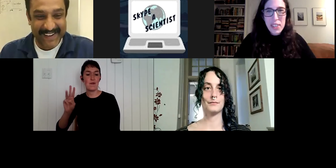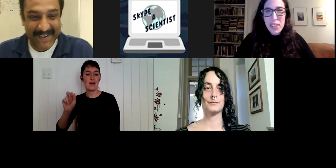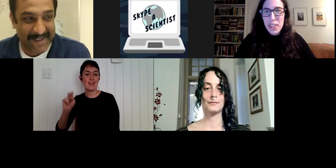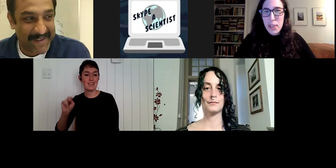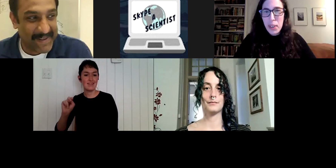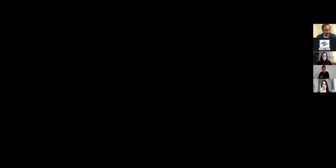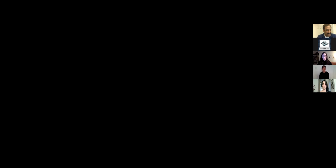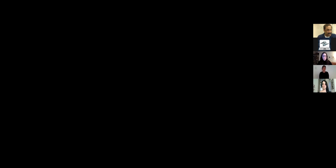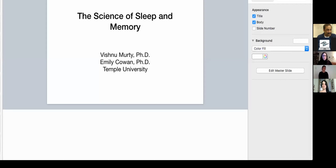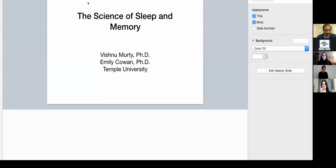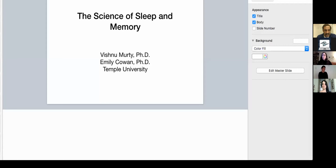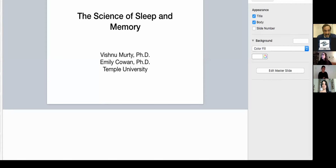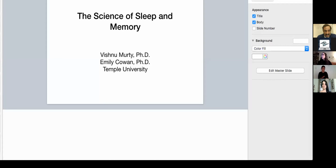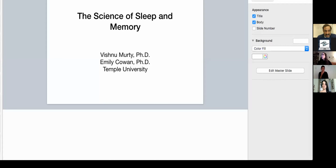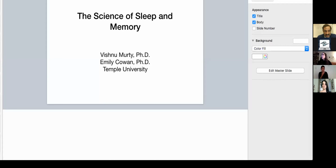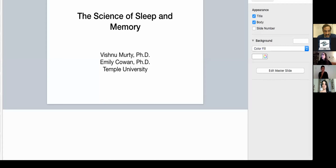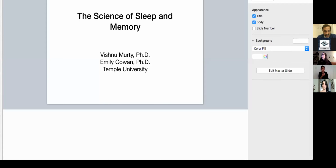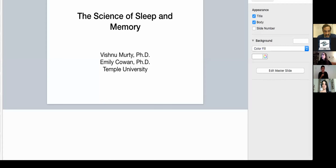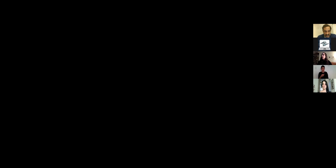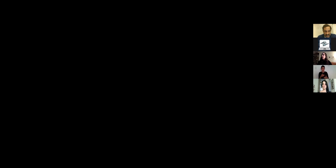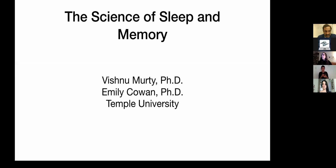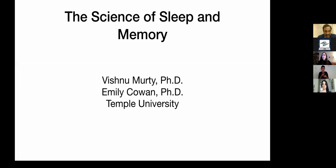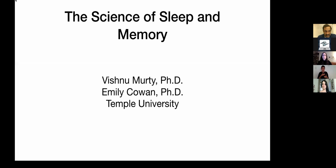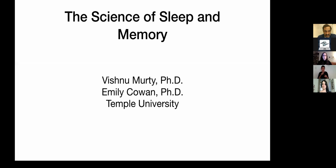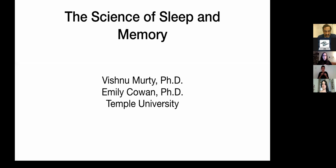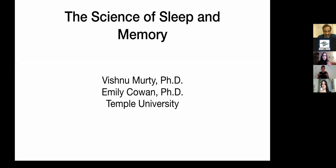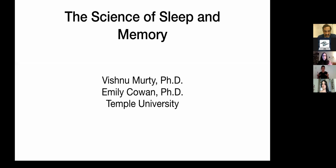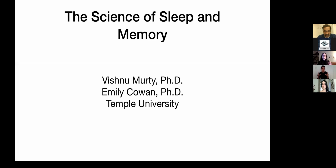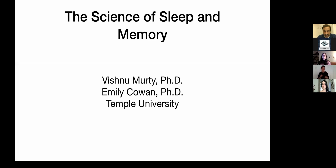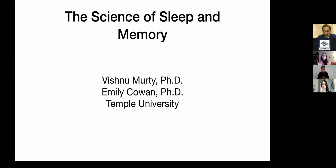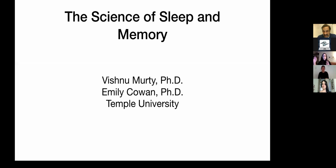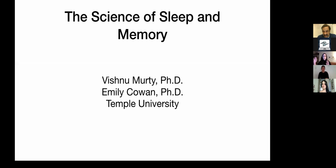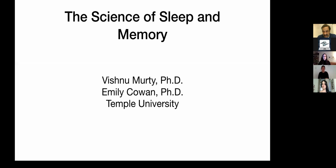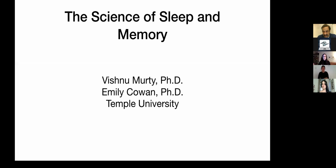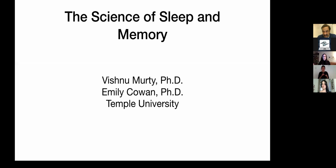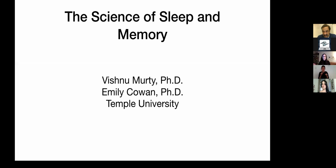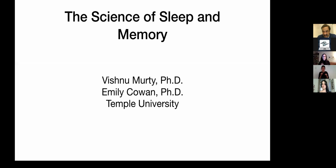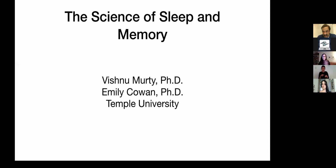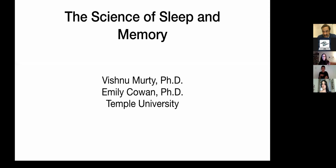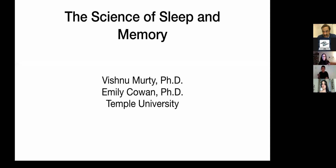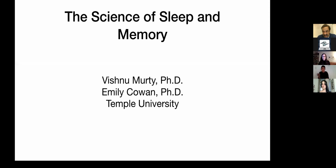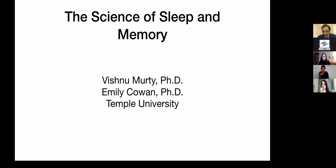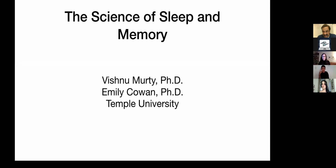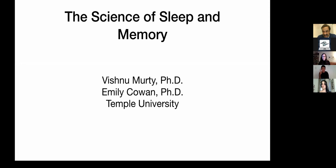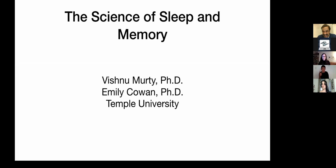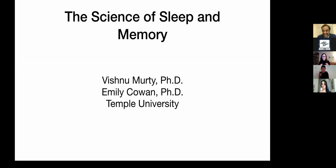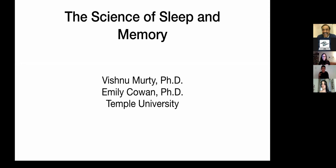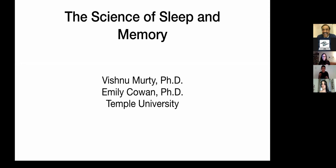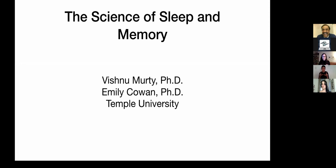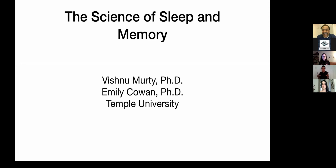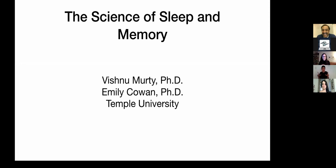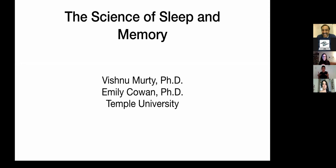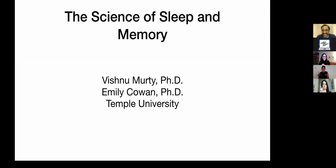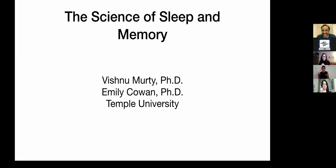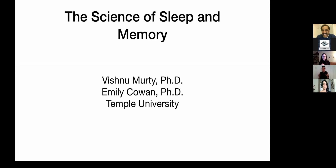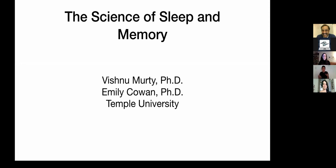screen, make sure this all works. Okay. And can you guys just see the slides? Nothing else? Are we